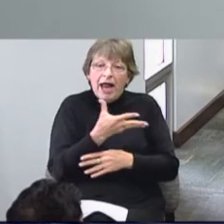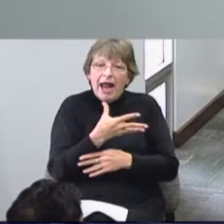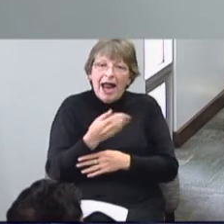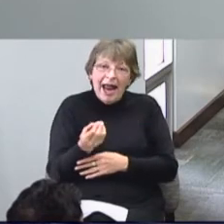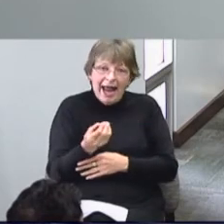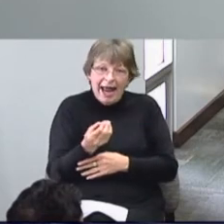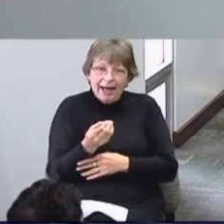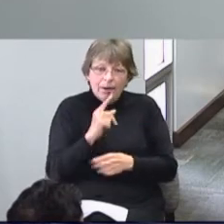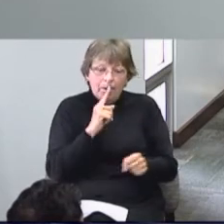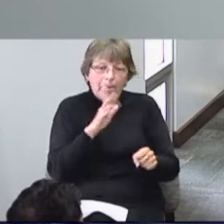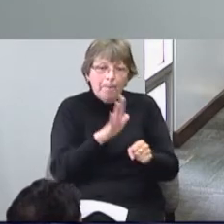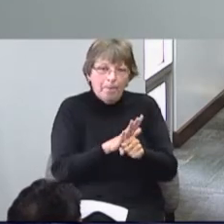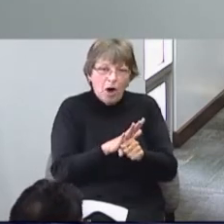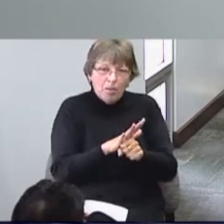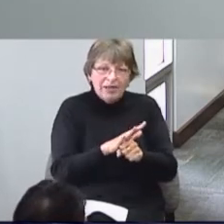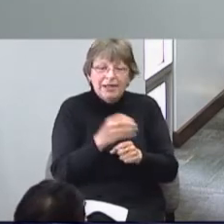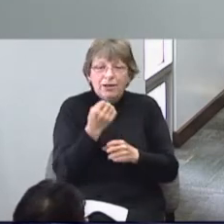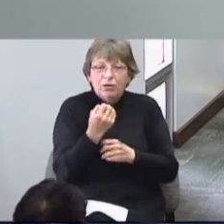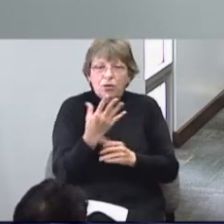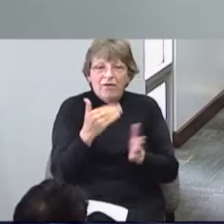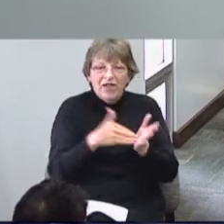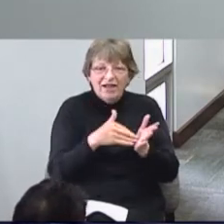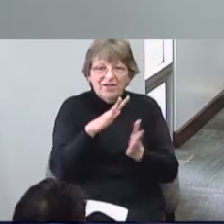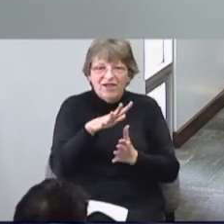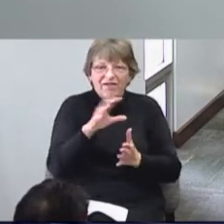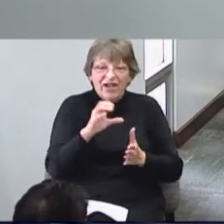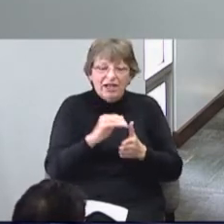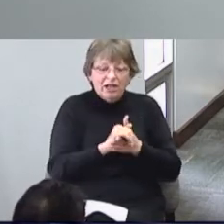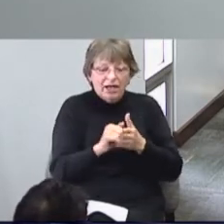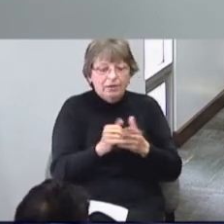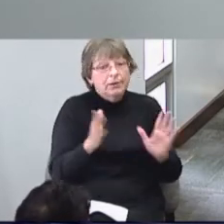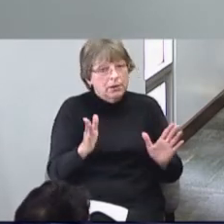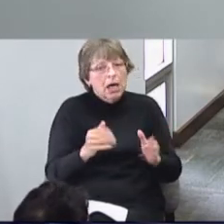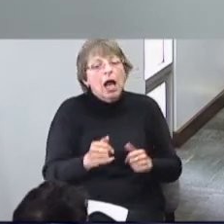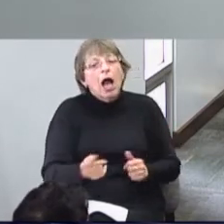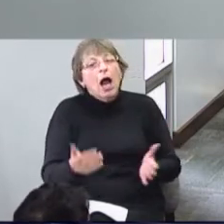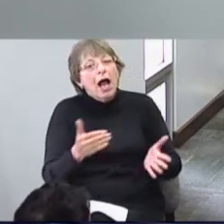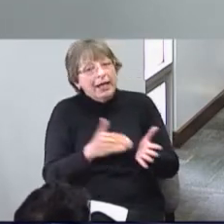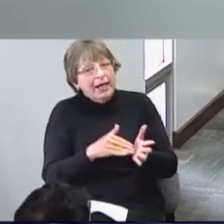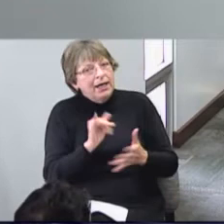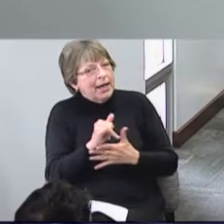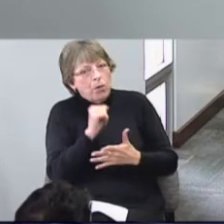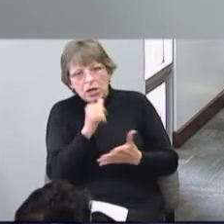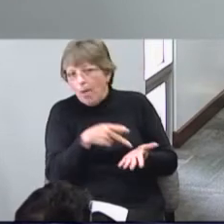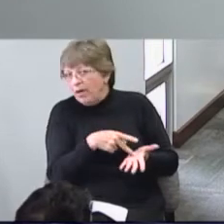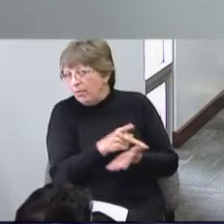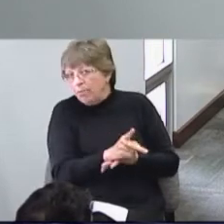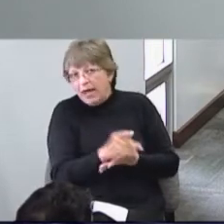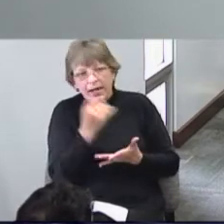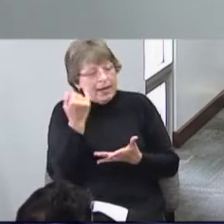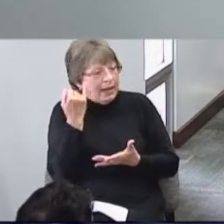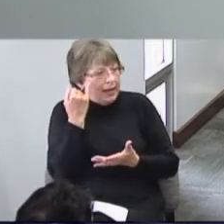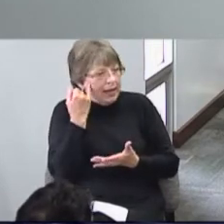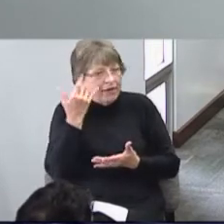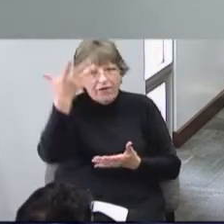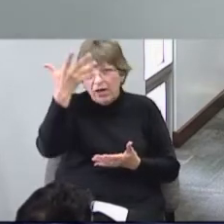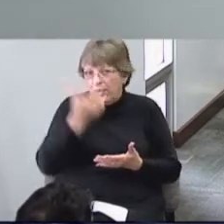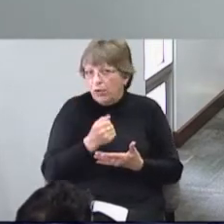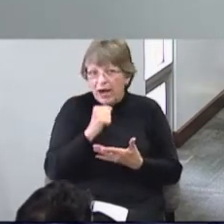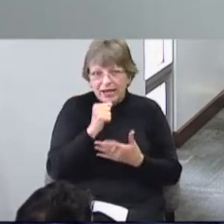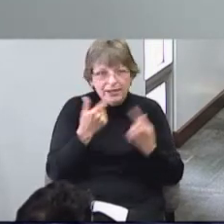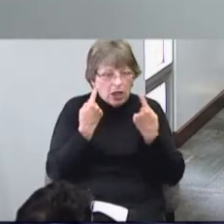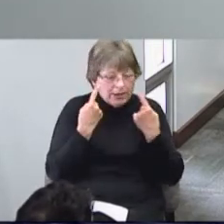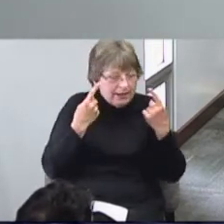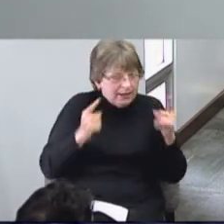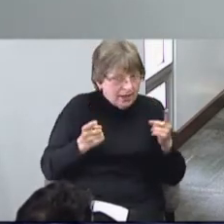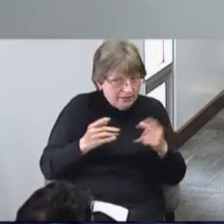of $12,500. And again, the $12,500 would not be paid if the grant is not successful.